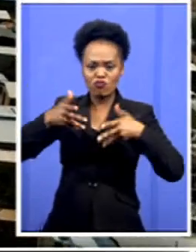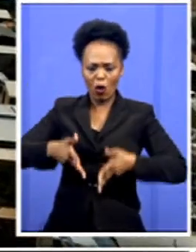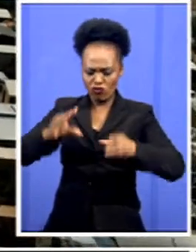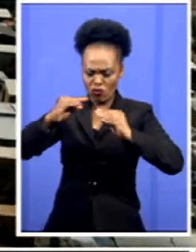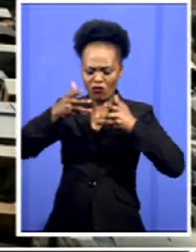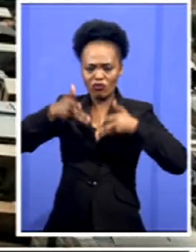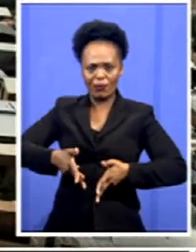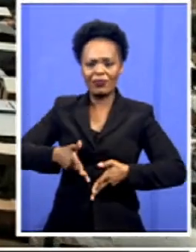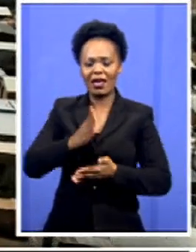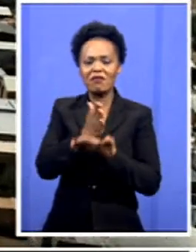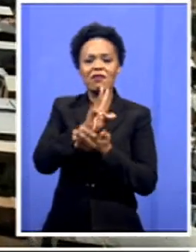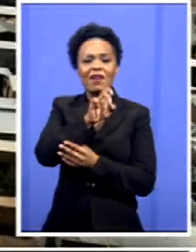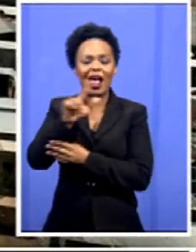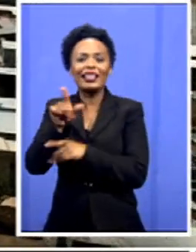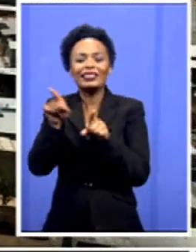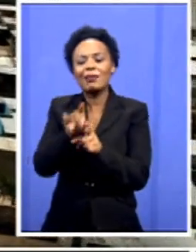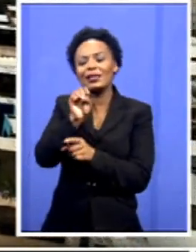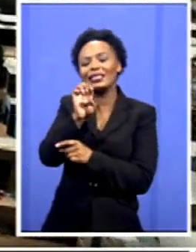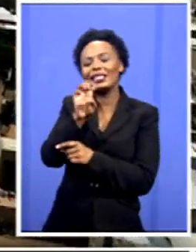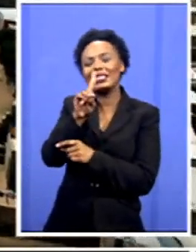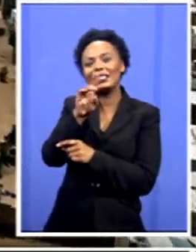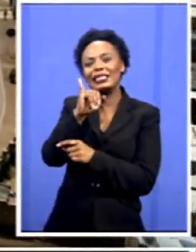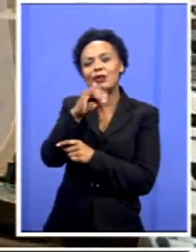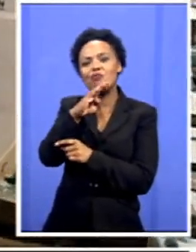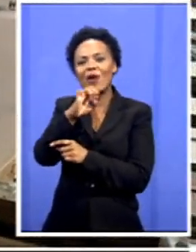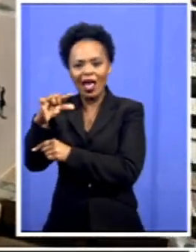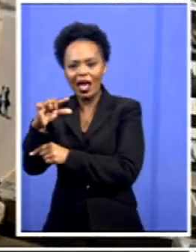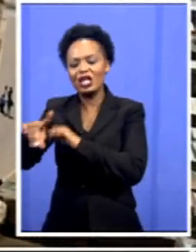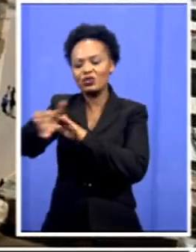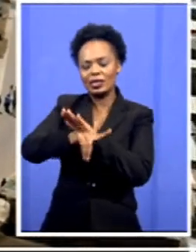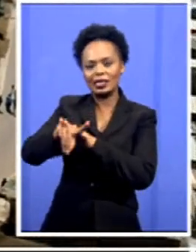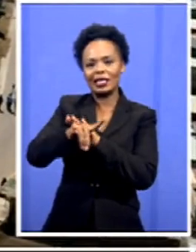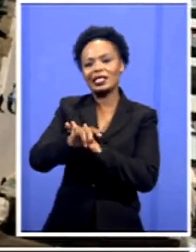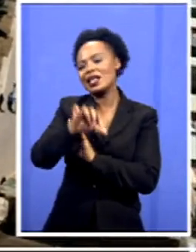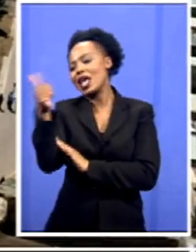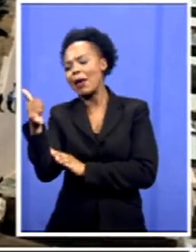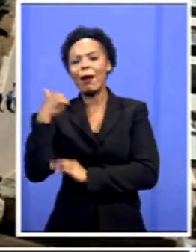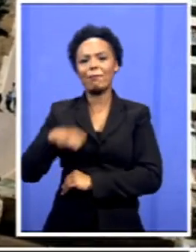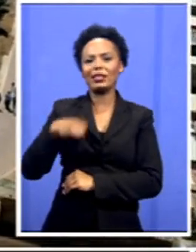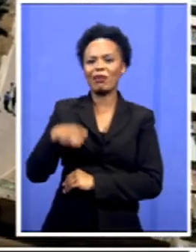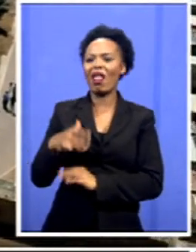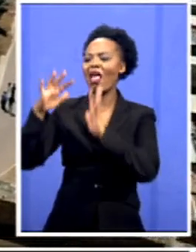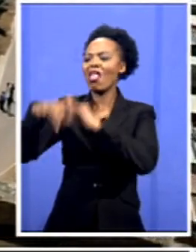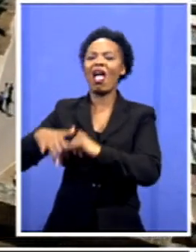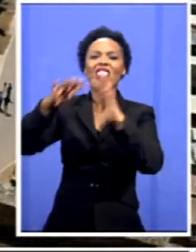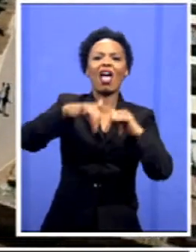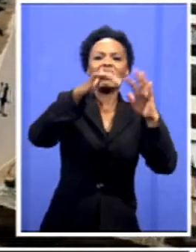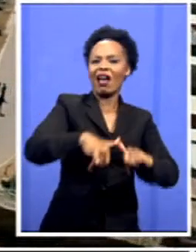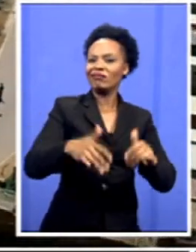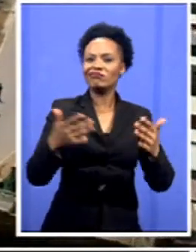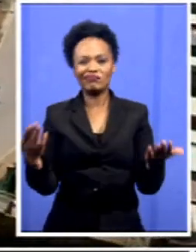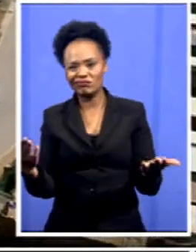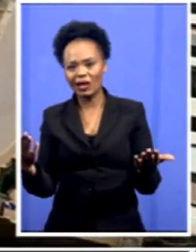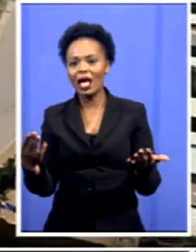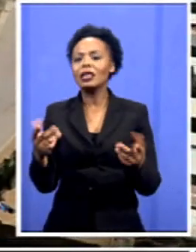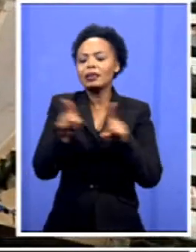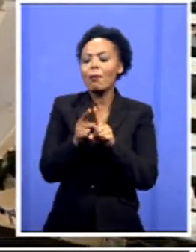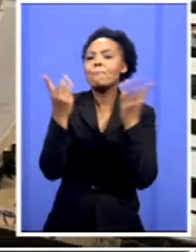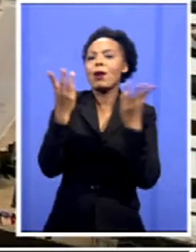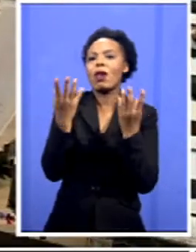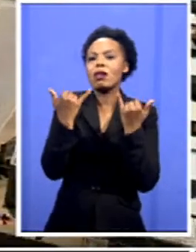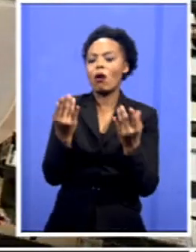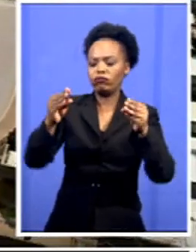look at the Citadel district as a whole, I mean, our neighboring municipalities are collapsing. So you are finding people that are coming